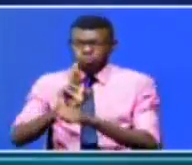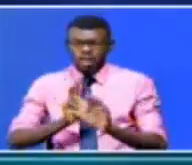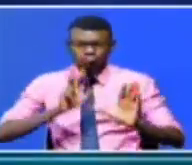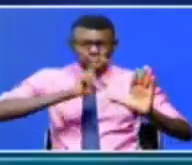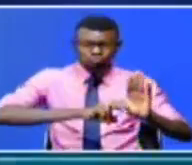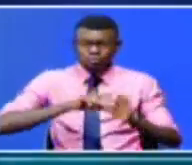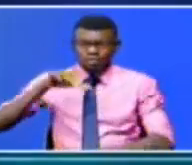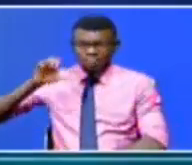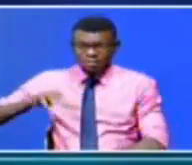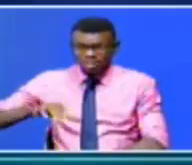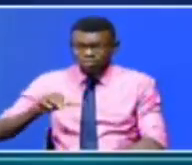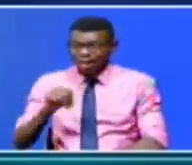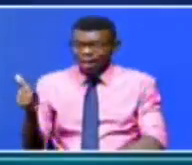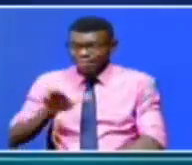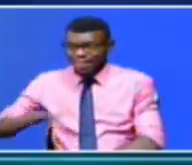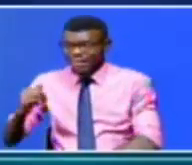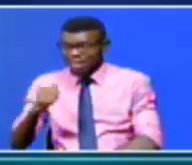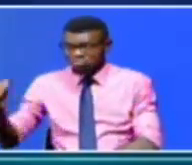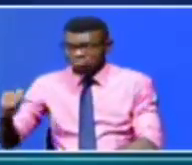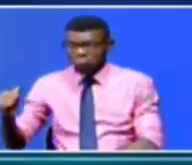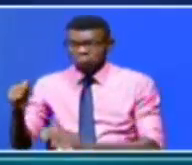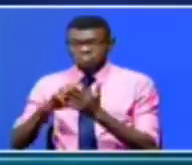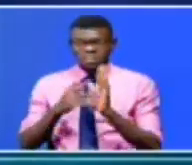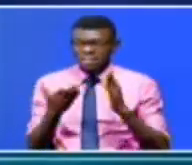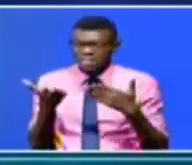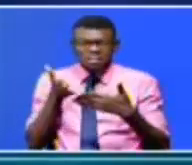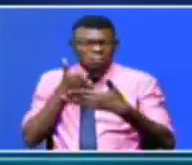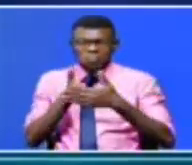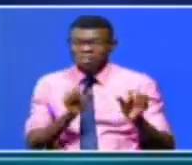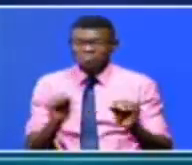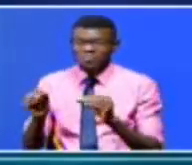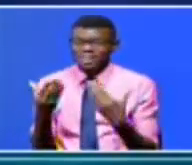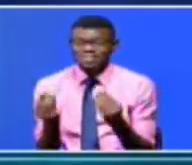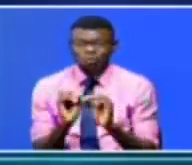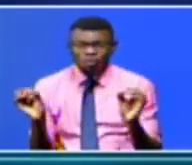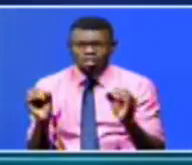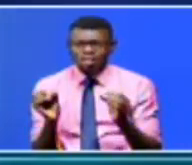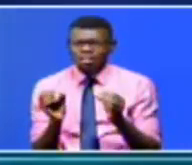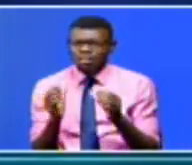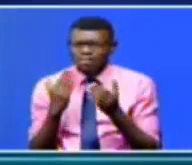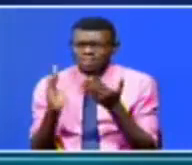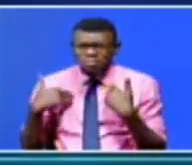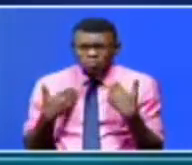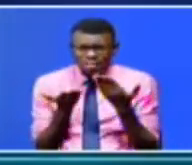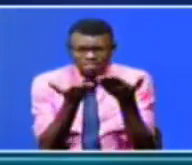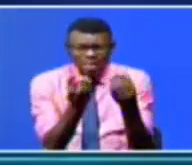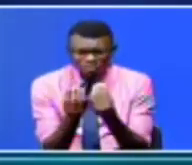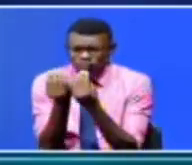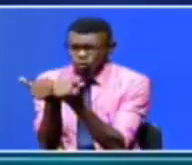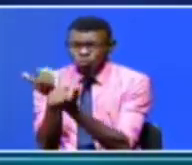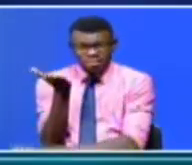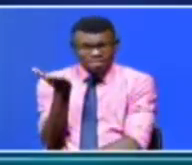waiting matatus on the other side, beating the very purpose of restricting movement. Wale wachache